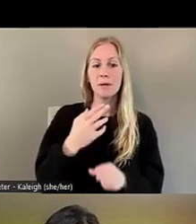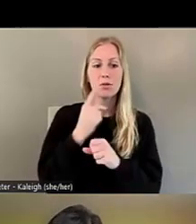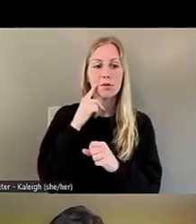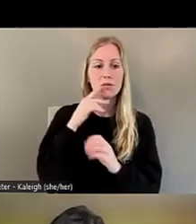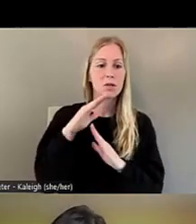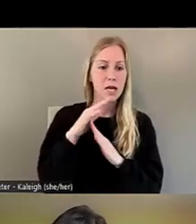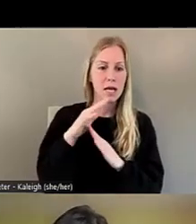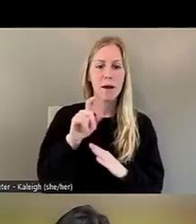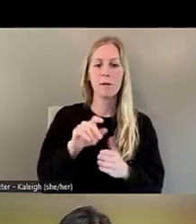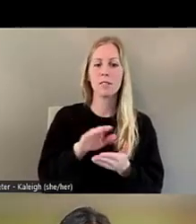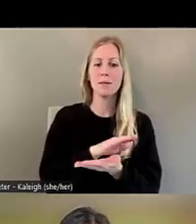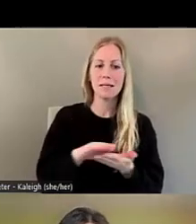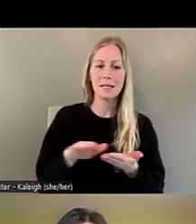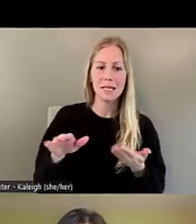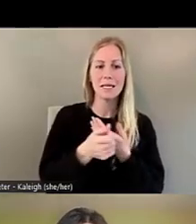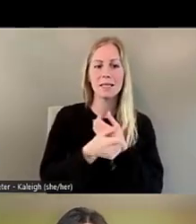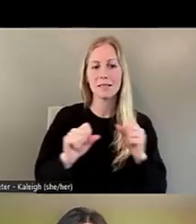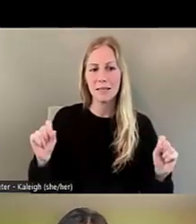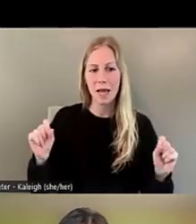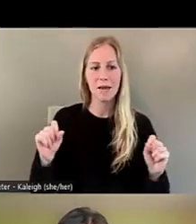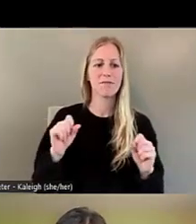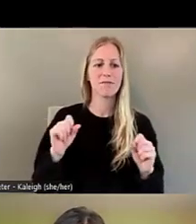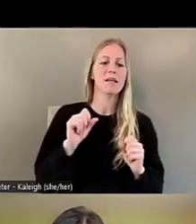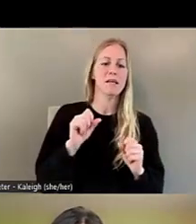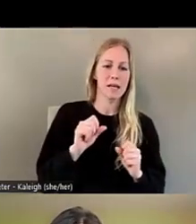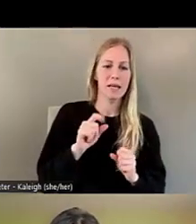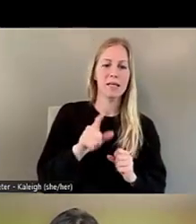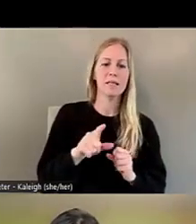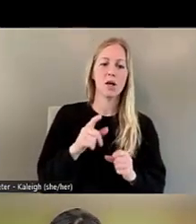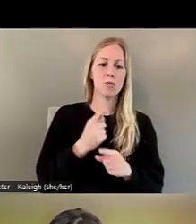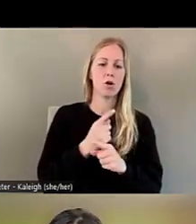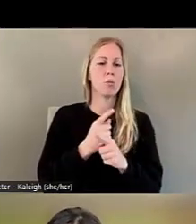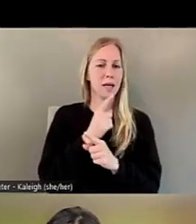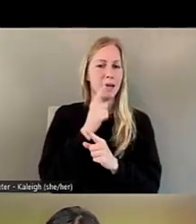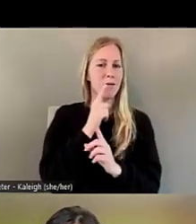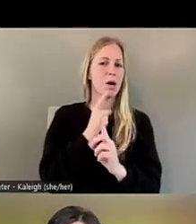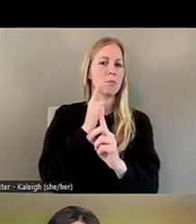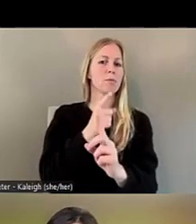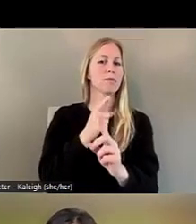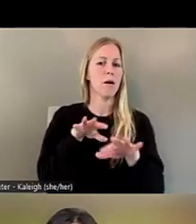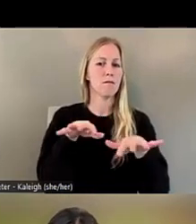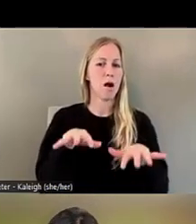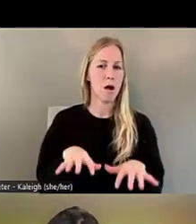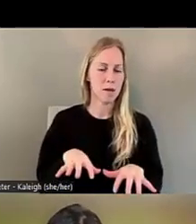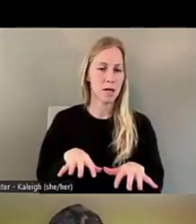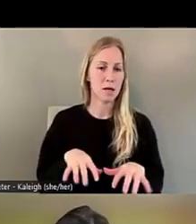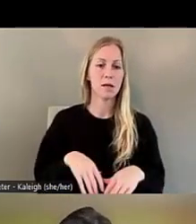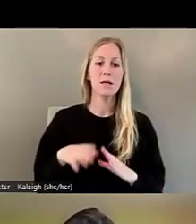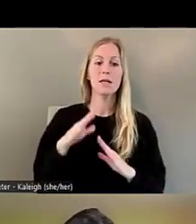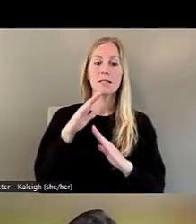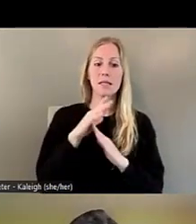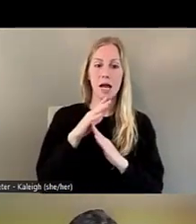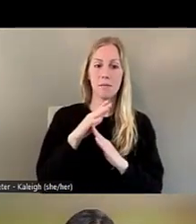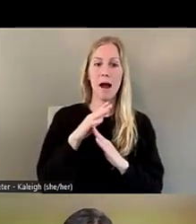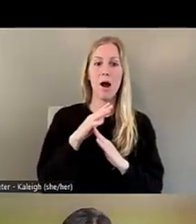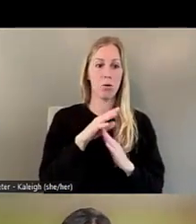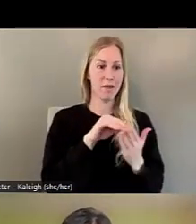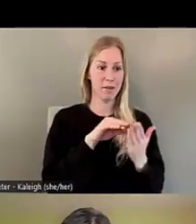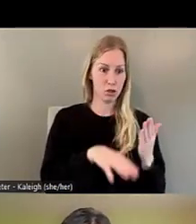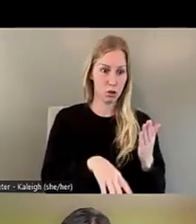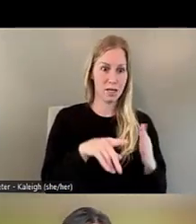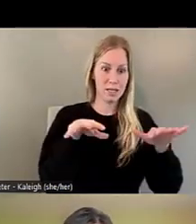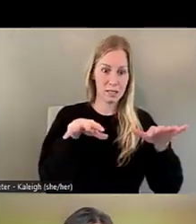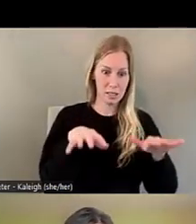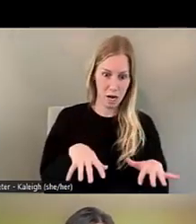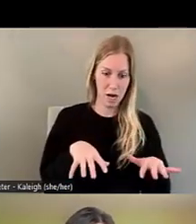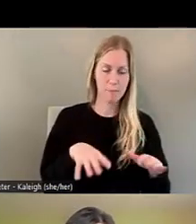safe, sanitary, and appropriate for the purpose of calming. And timeout must end as soon as the student has